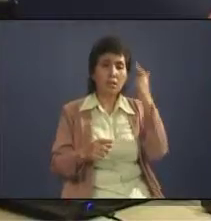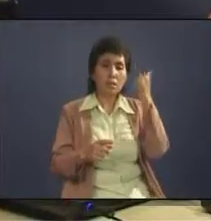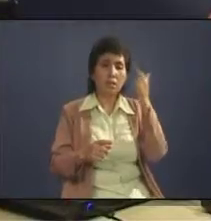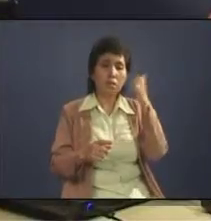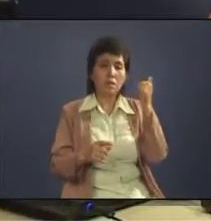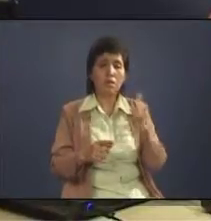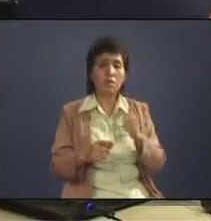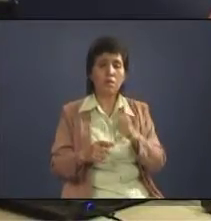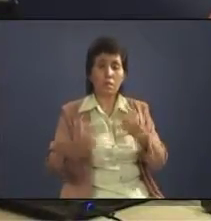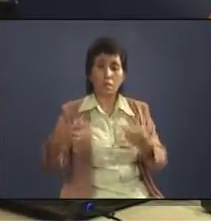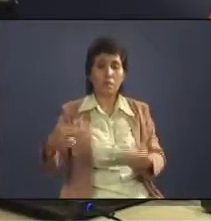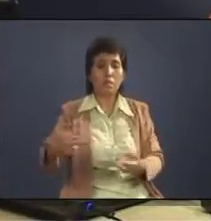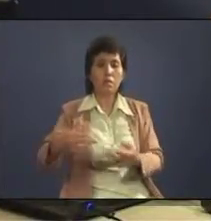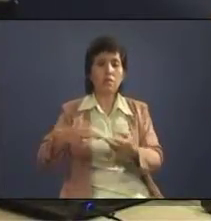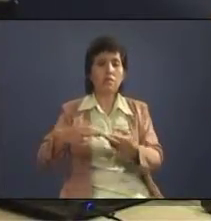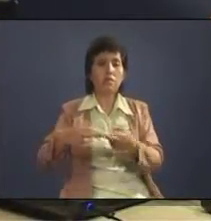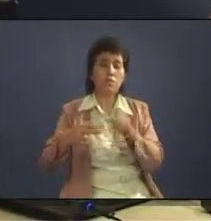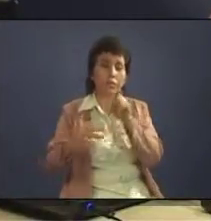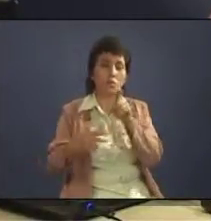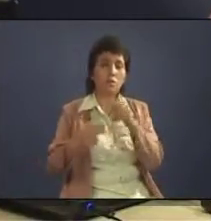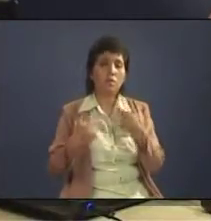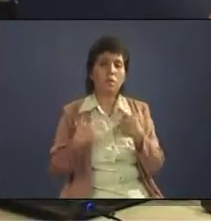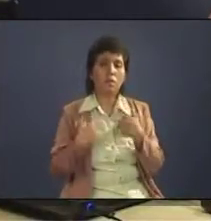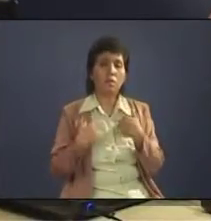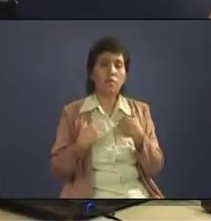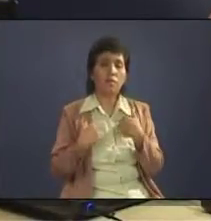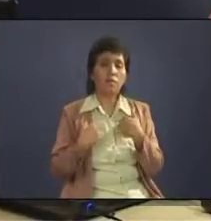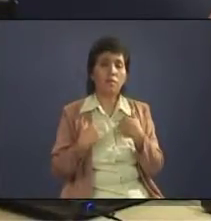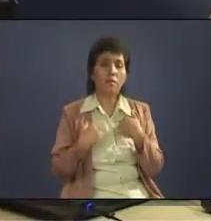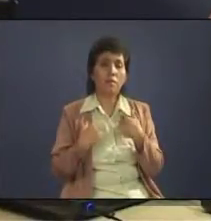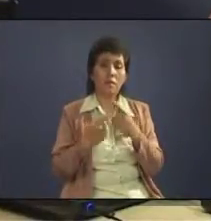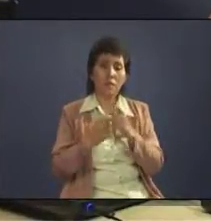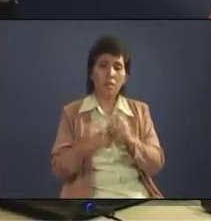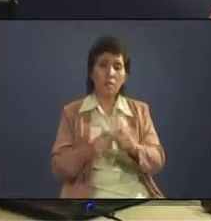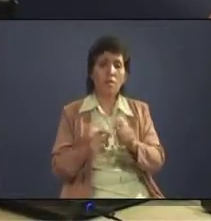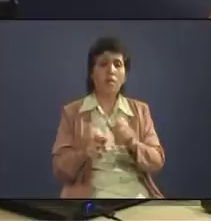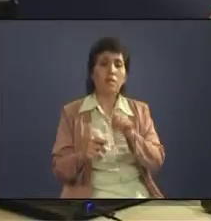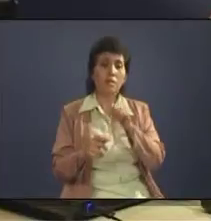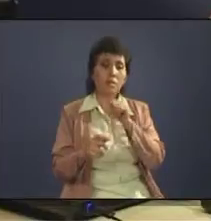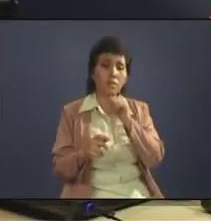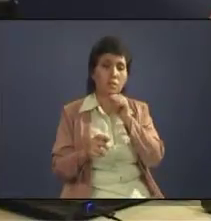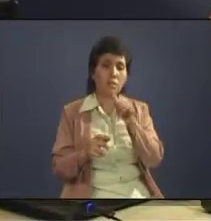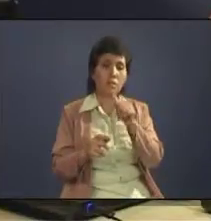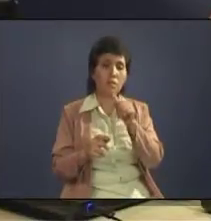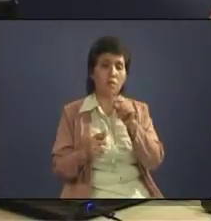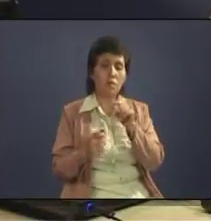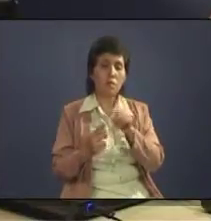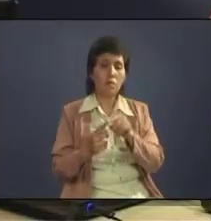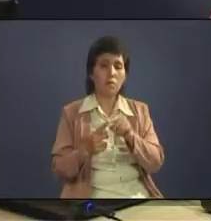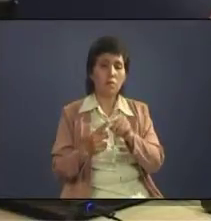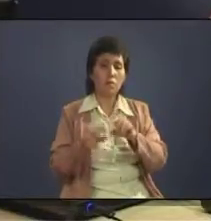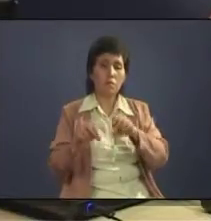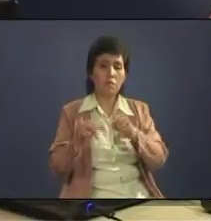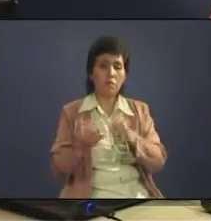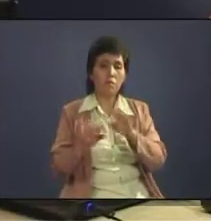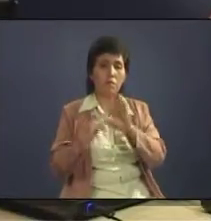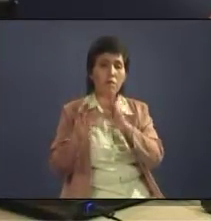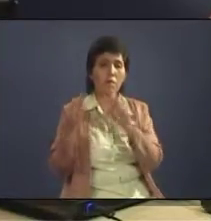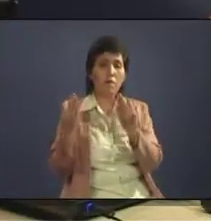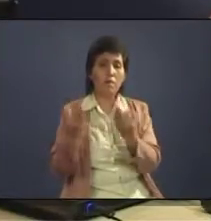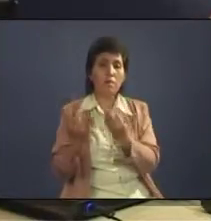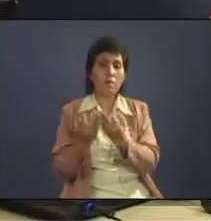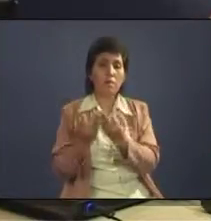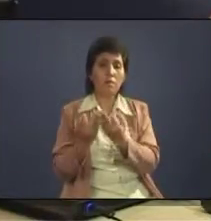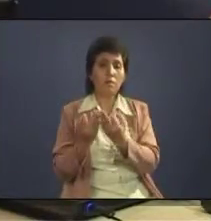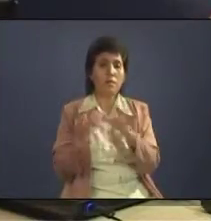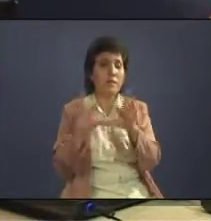a relationship should have. Okay, try not to spill out your family problems or